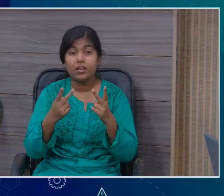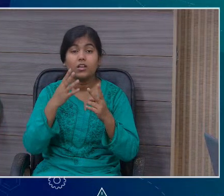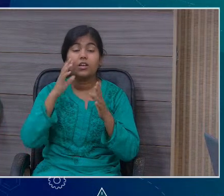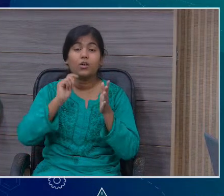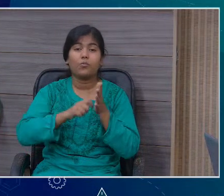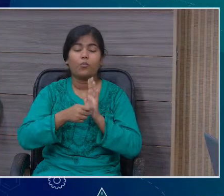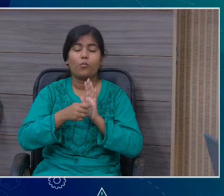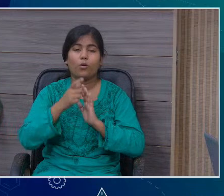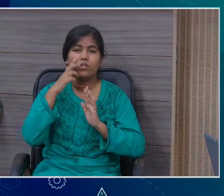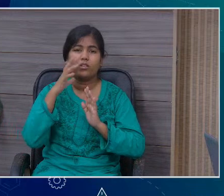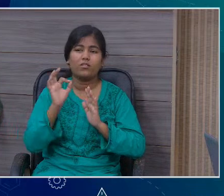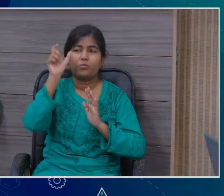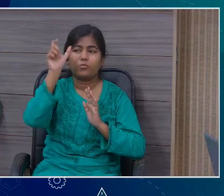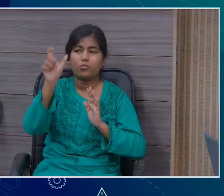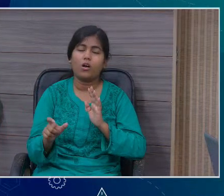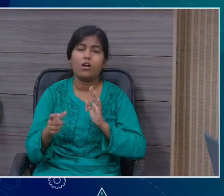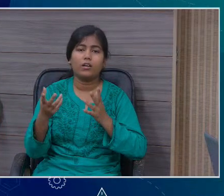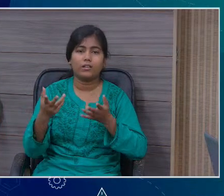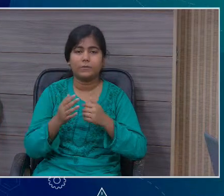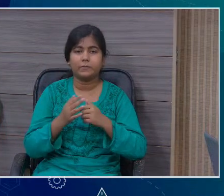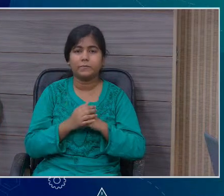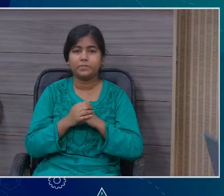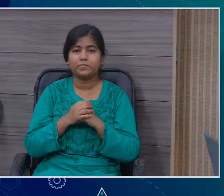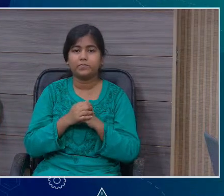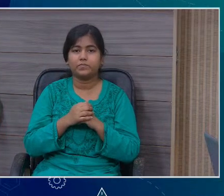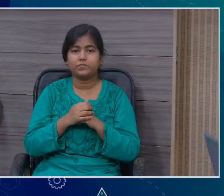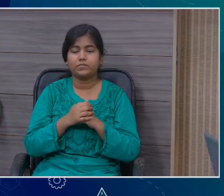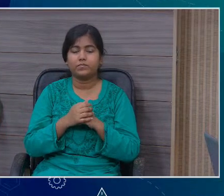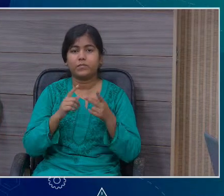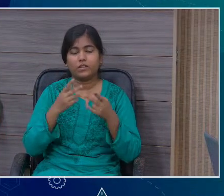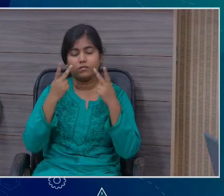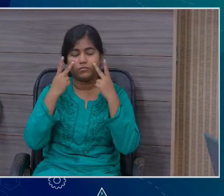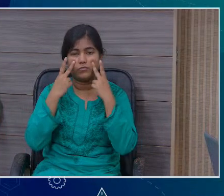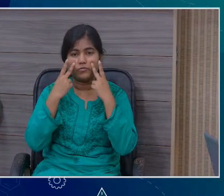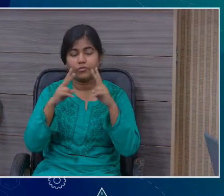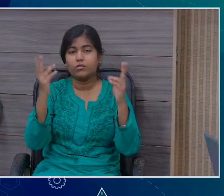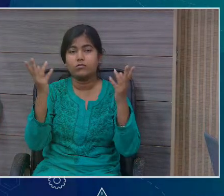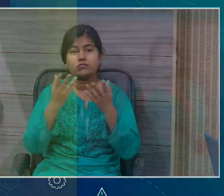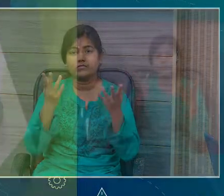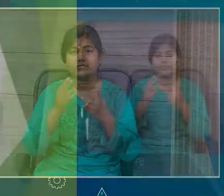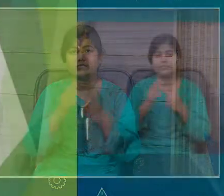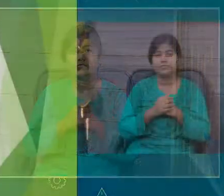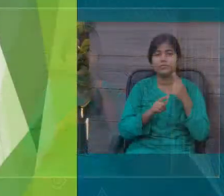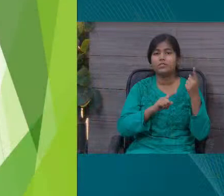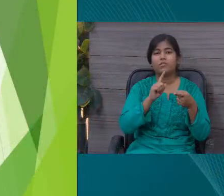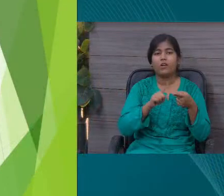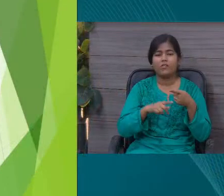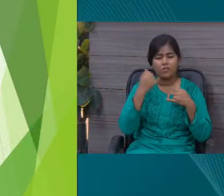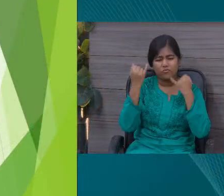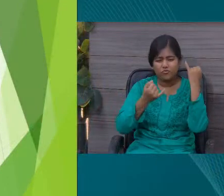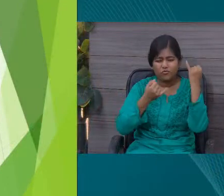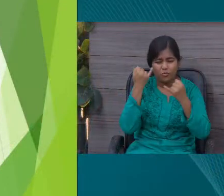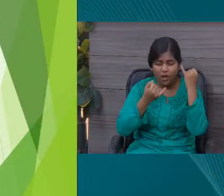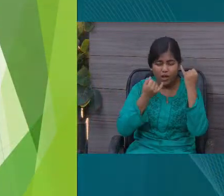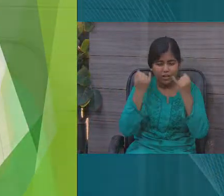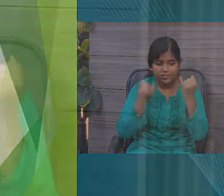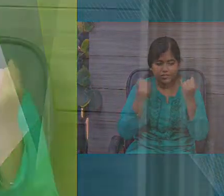this particular chapter. So we have the keywords in front of us, and they are scrounging,